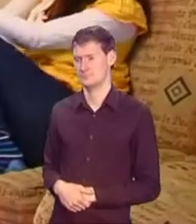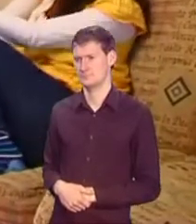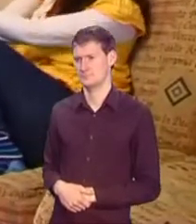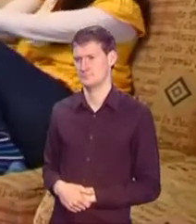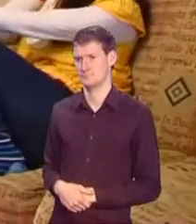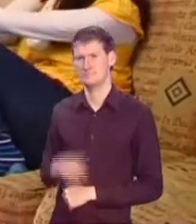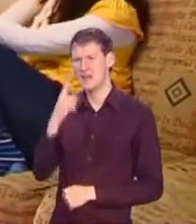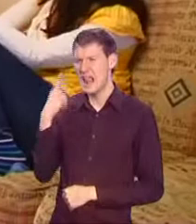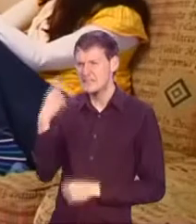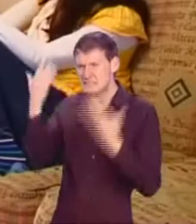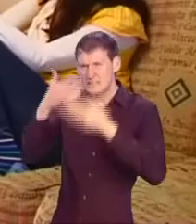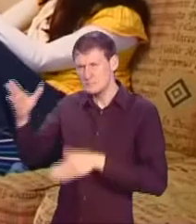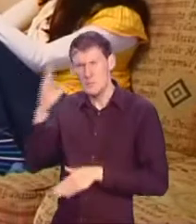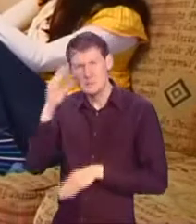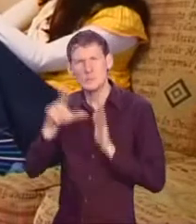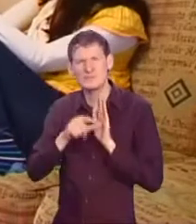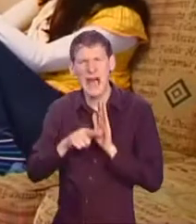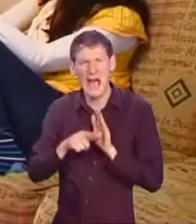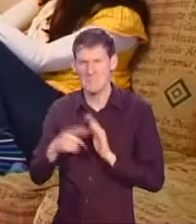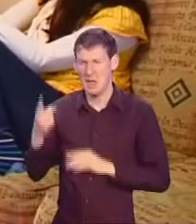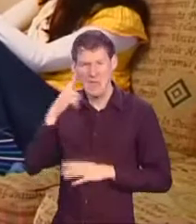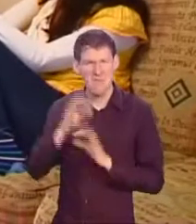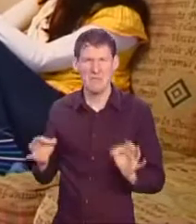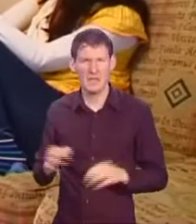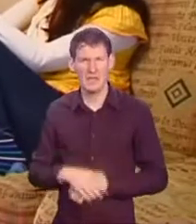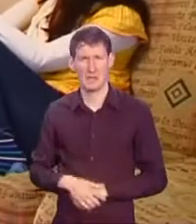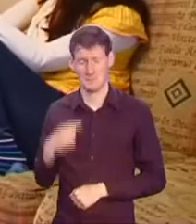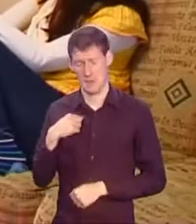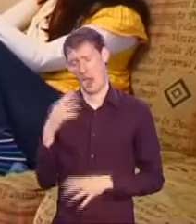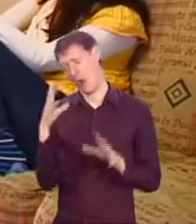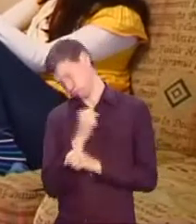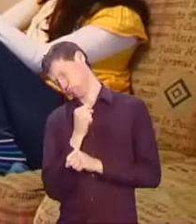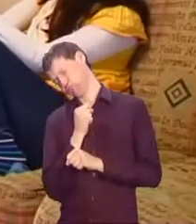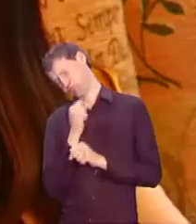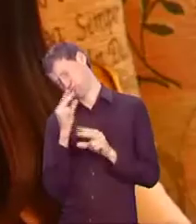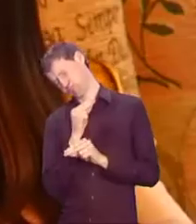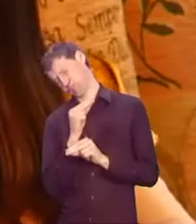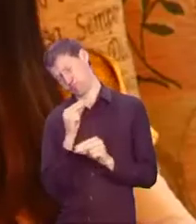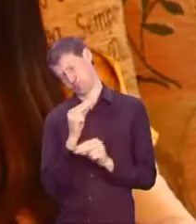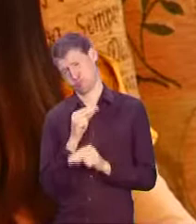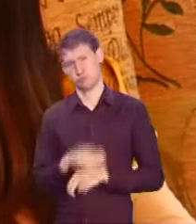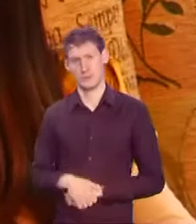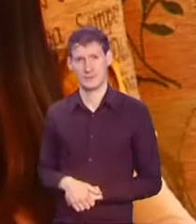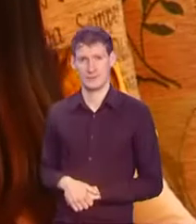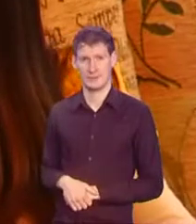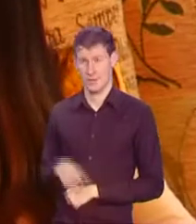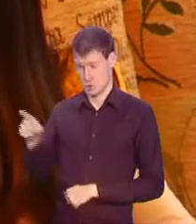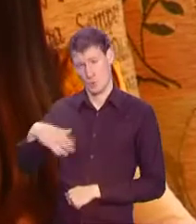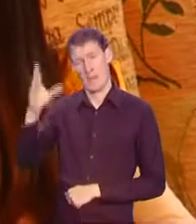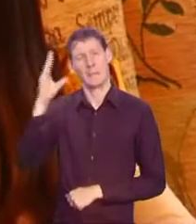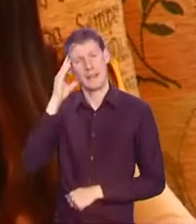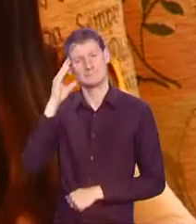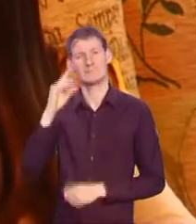What time did you come to bed last night? I never heard a thing. My head never touched the pillow. You just gone and Lee